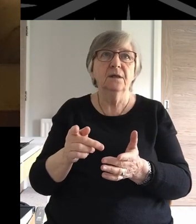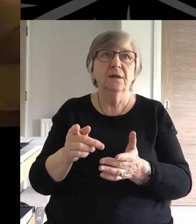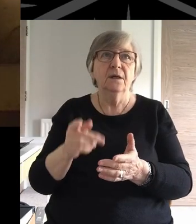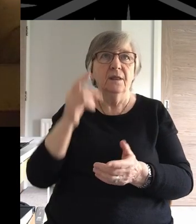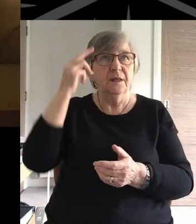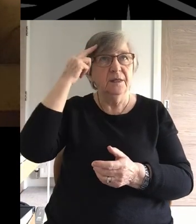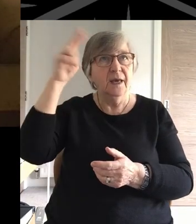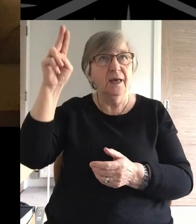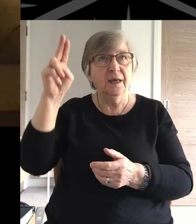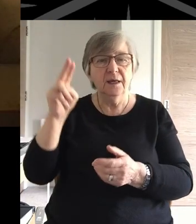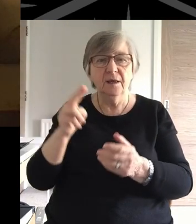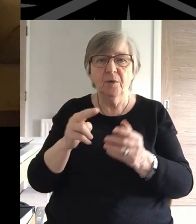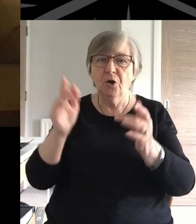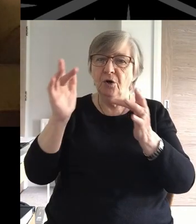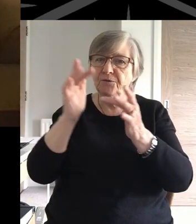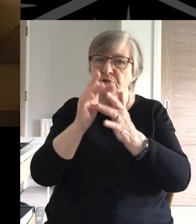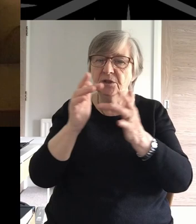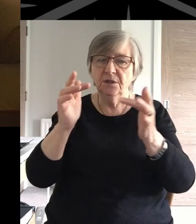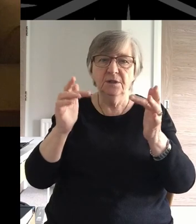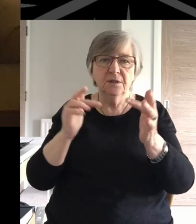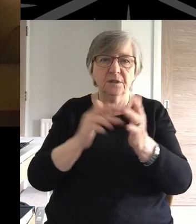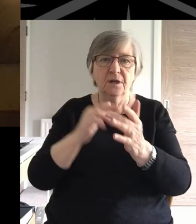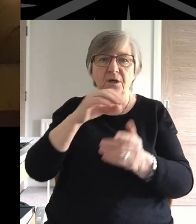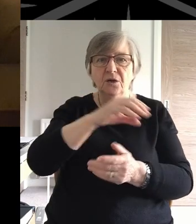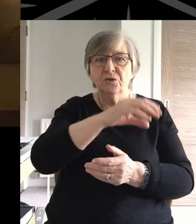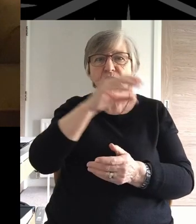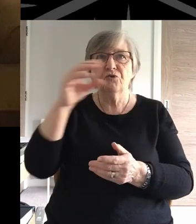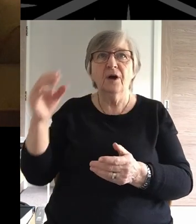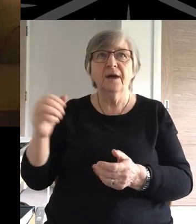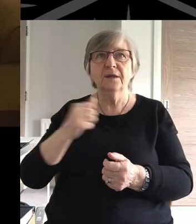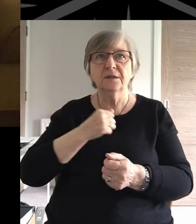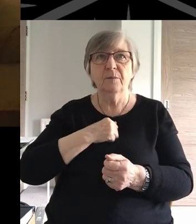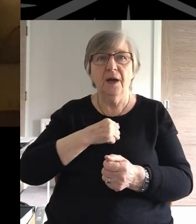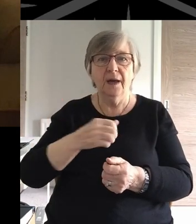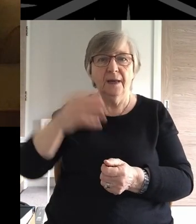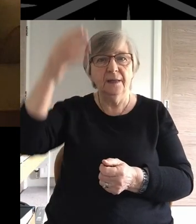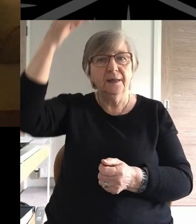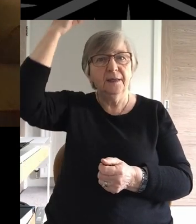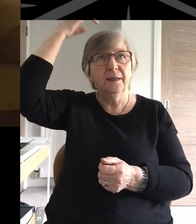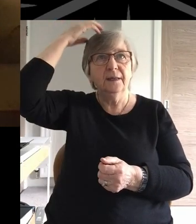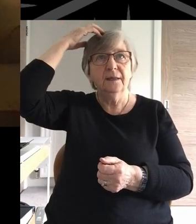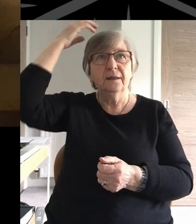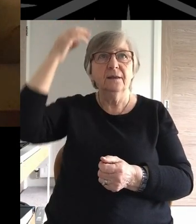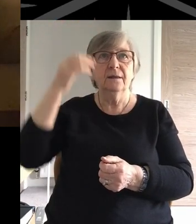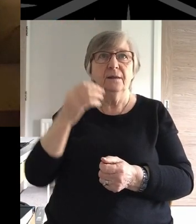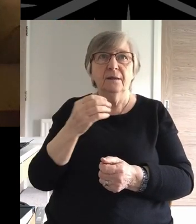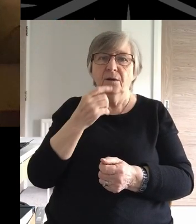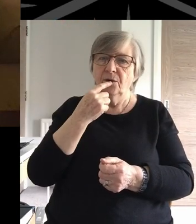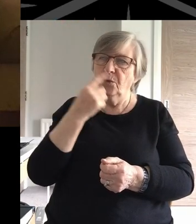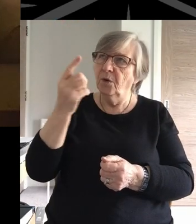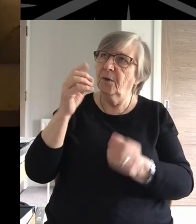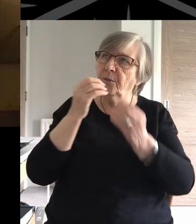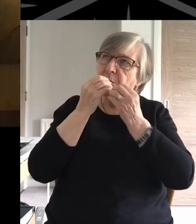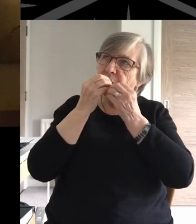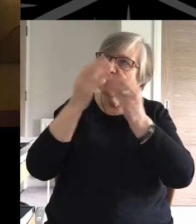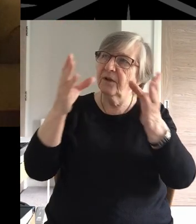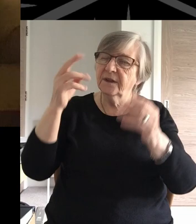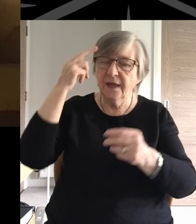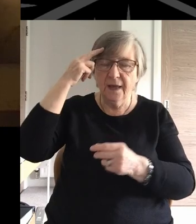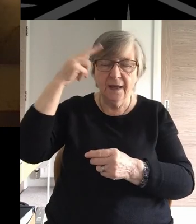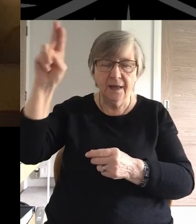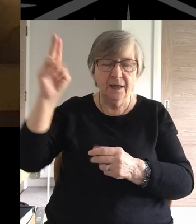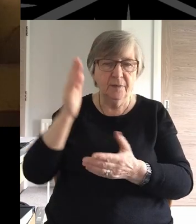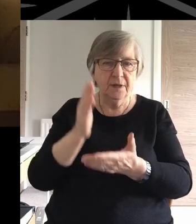is, the name of Jesus Christ, my King. What a